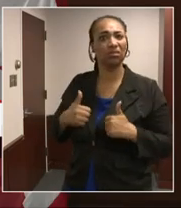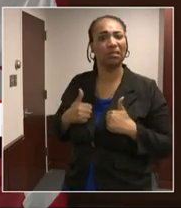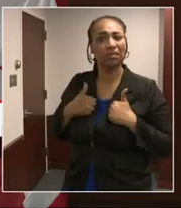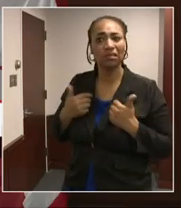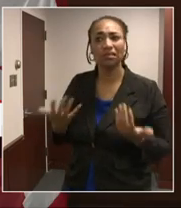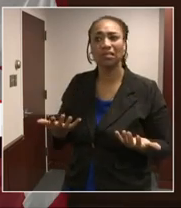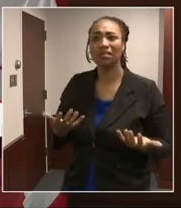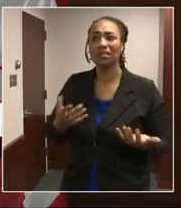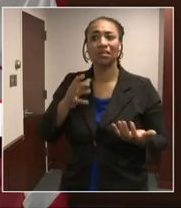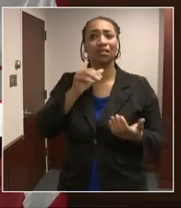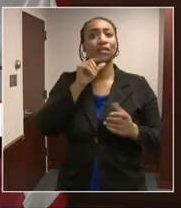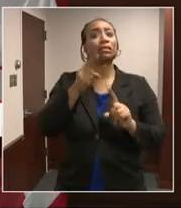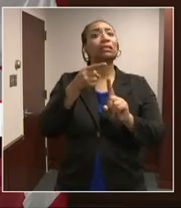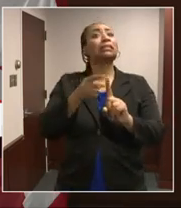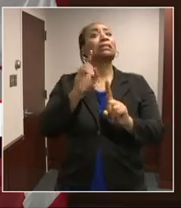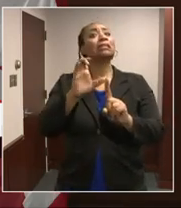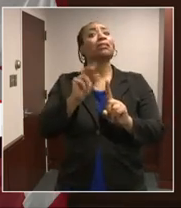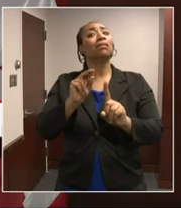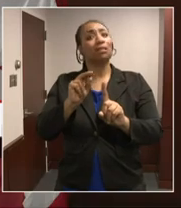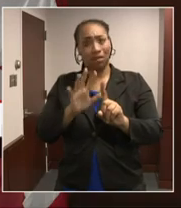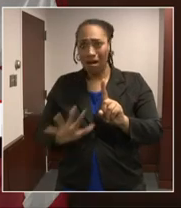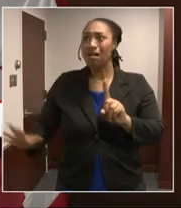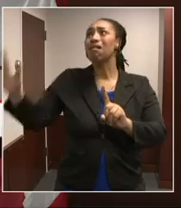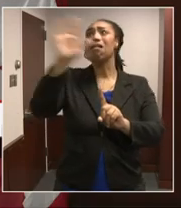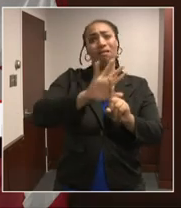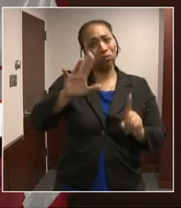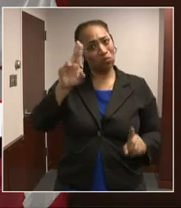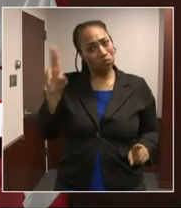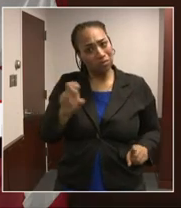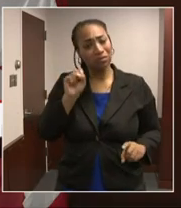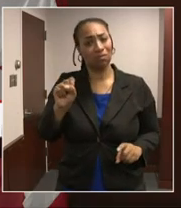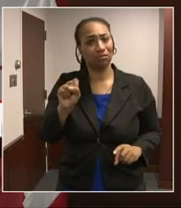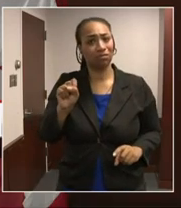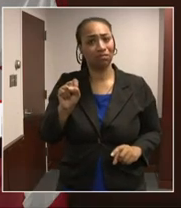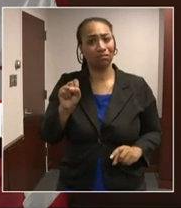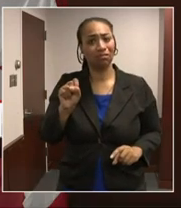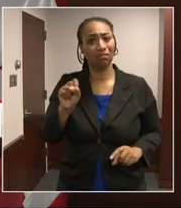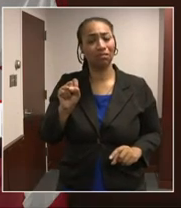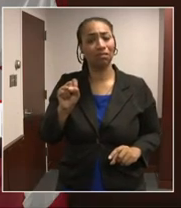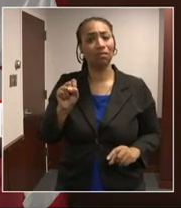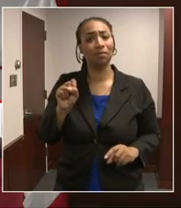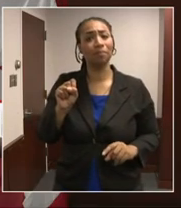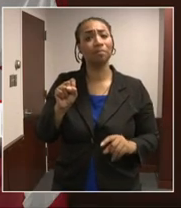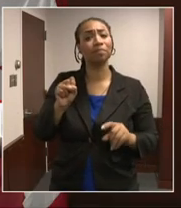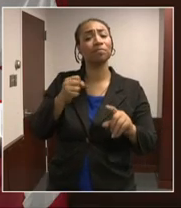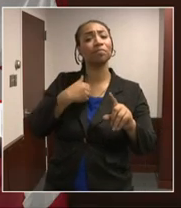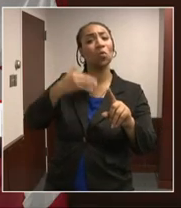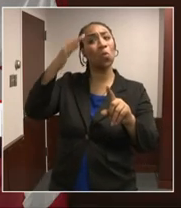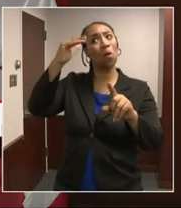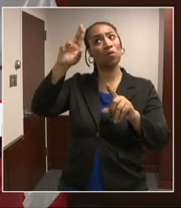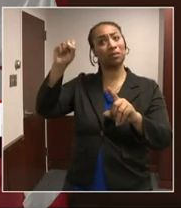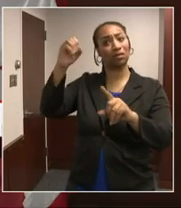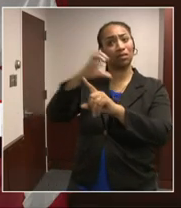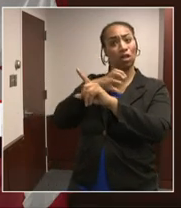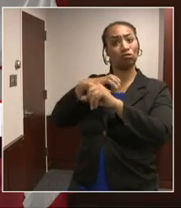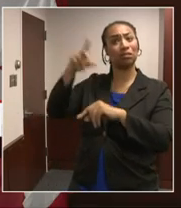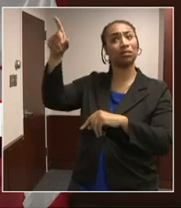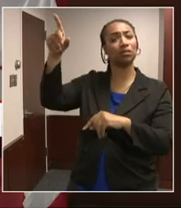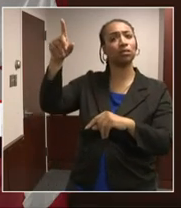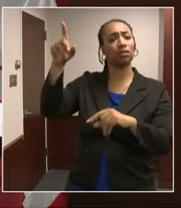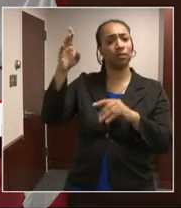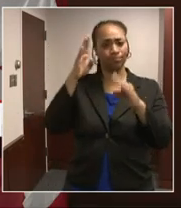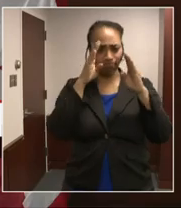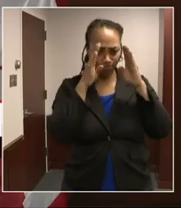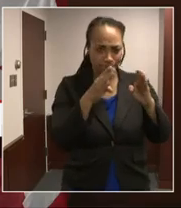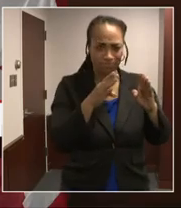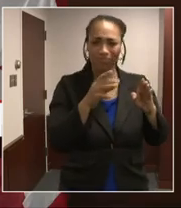issue. That's a United States issue that I hope that the members of Congress don't cut off their noses to spite their faces and